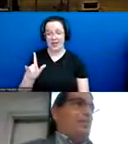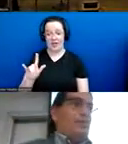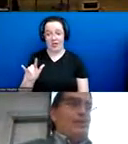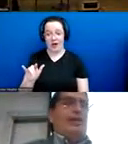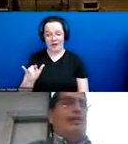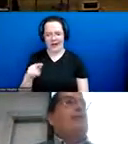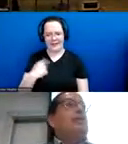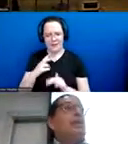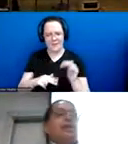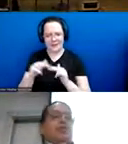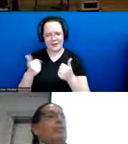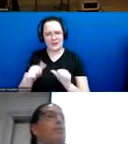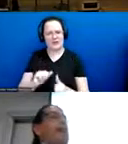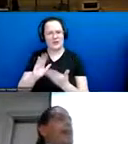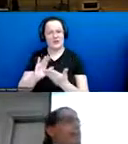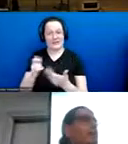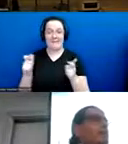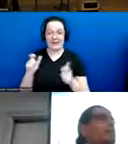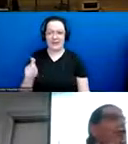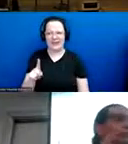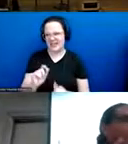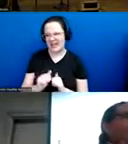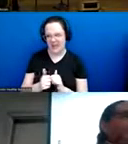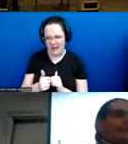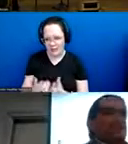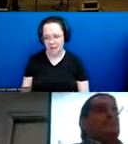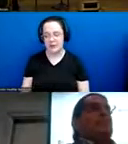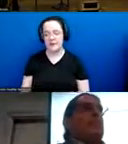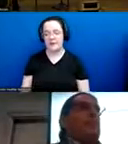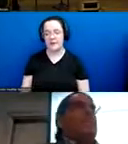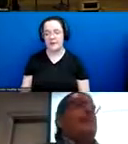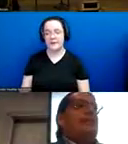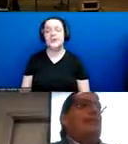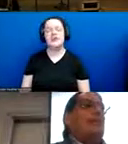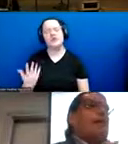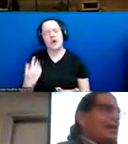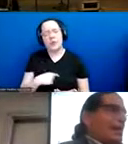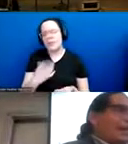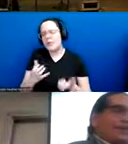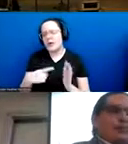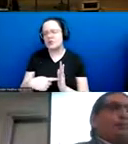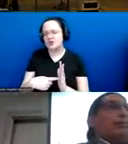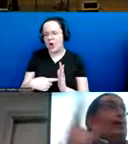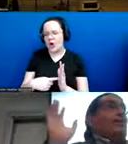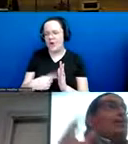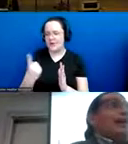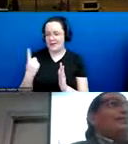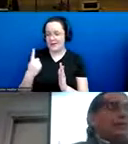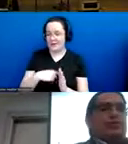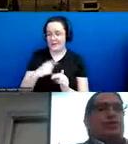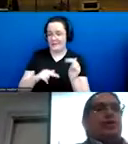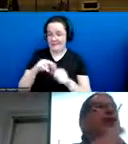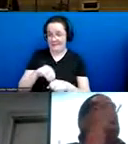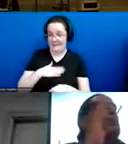question that we put in there, right? So on the one hand, we want to demonstrate, and this is something that we've been building in my lab in Stony Brook already for like